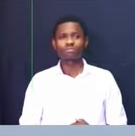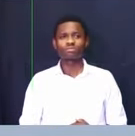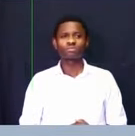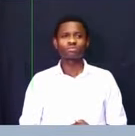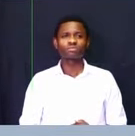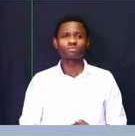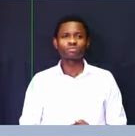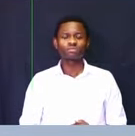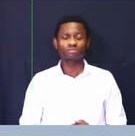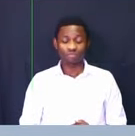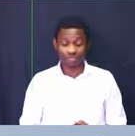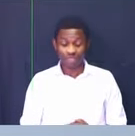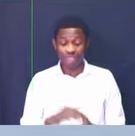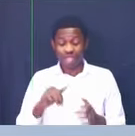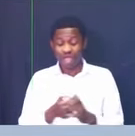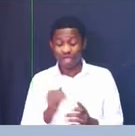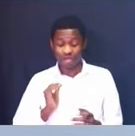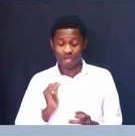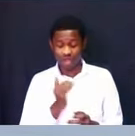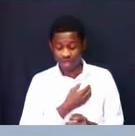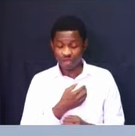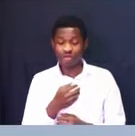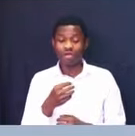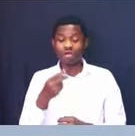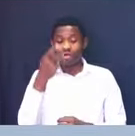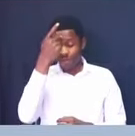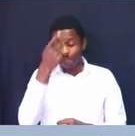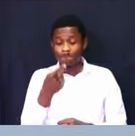sunsunso no. The impact of your parenting.